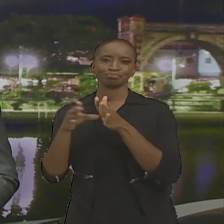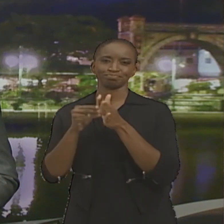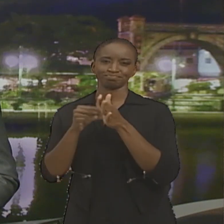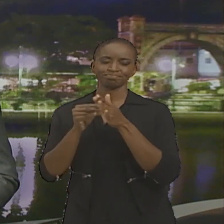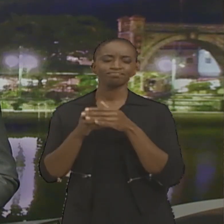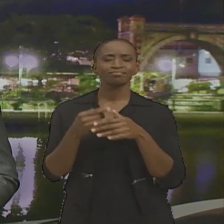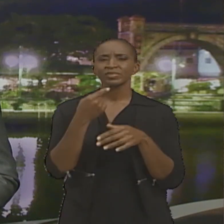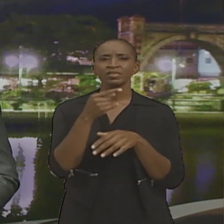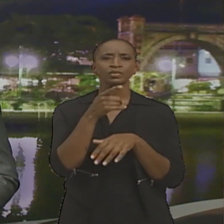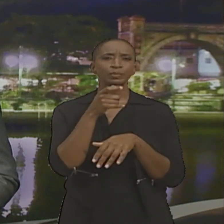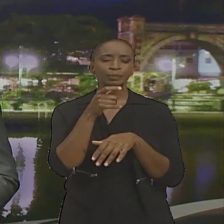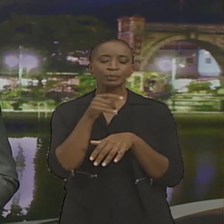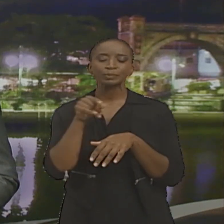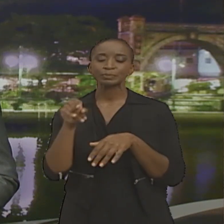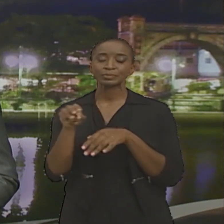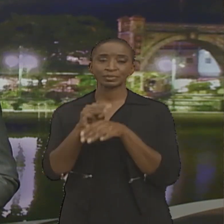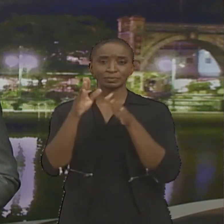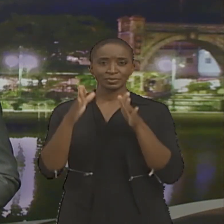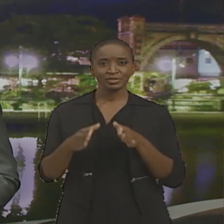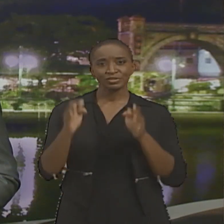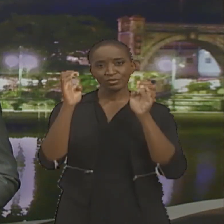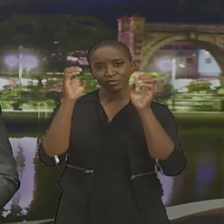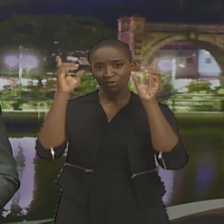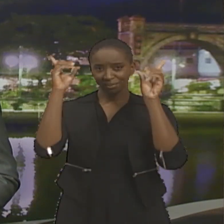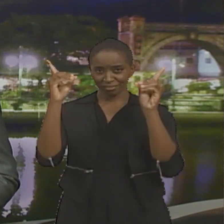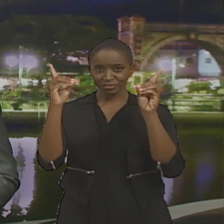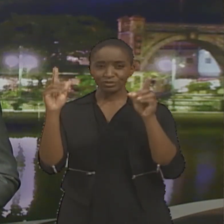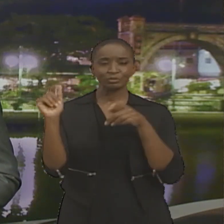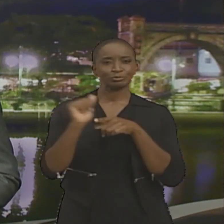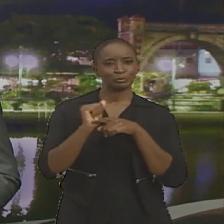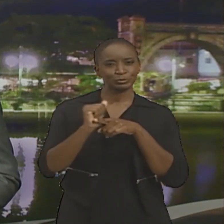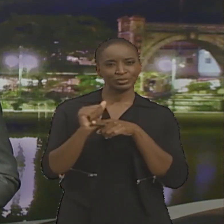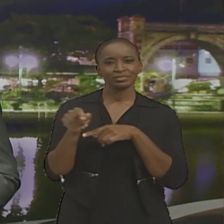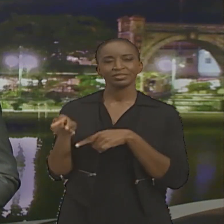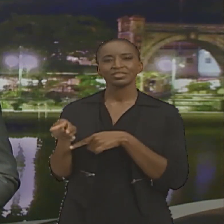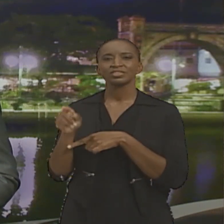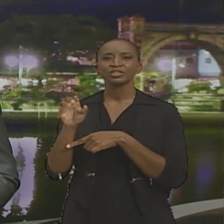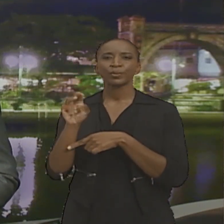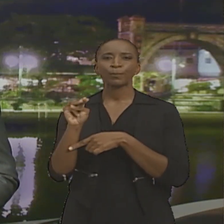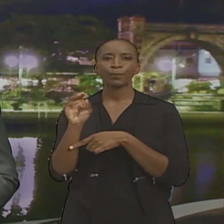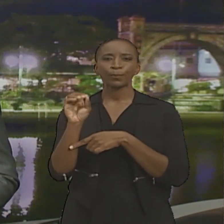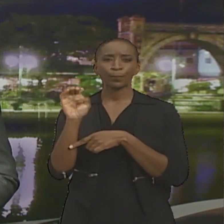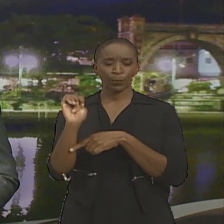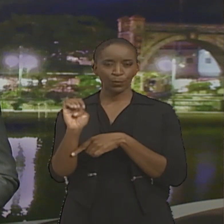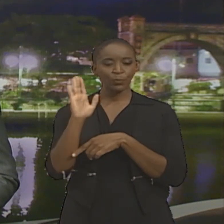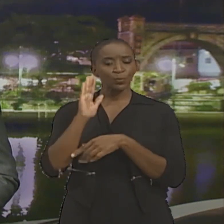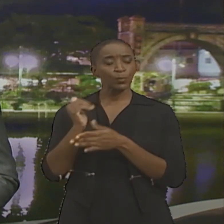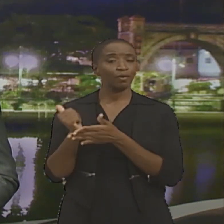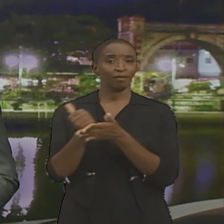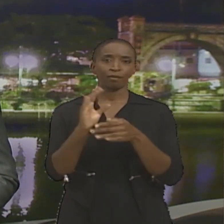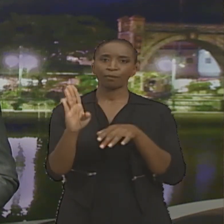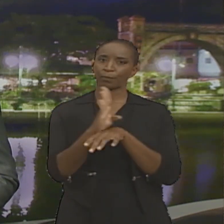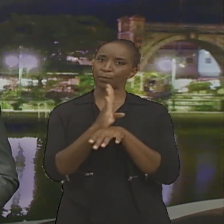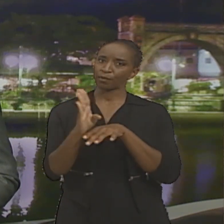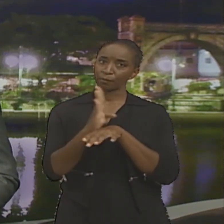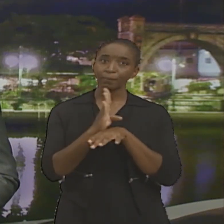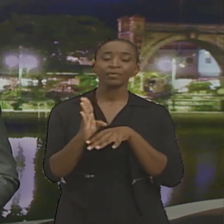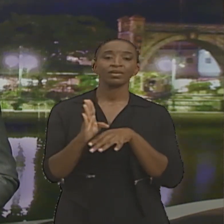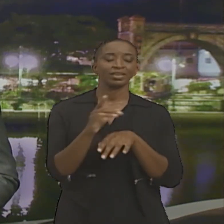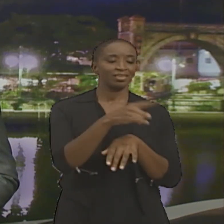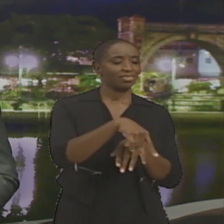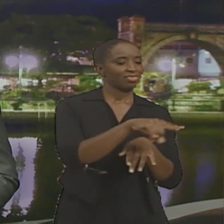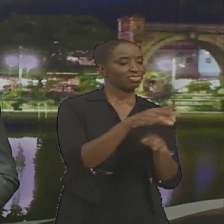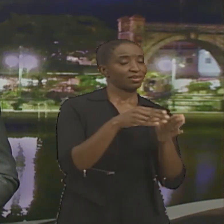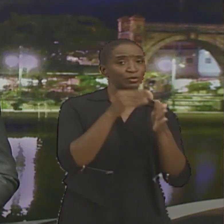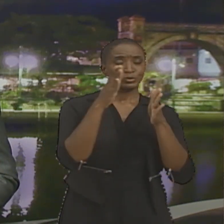Education, Technological and Vocational Training, Senator Lucille Moore, will benefit the country and Barbados as many potential students are